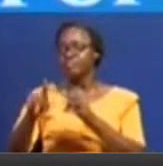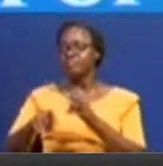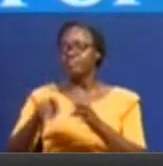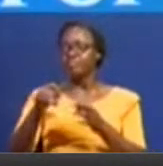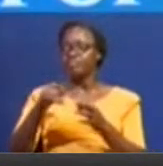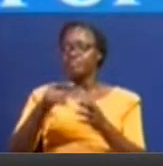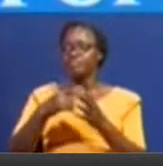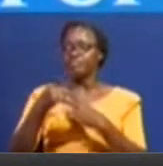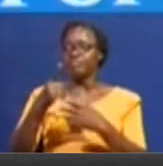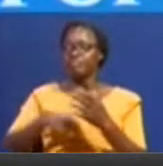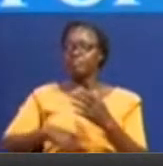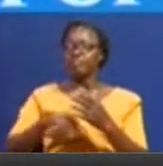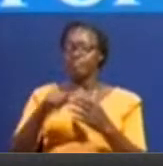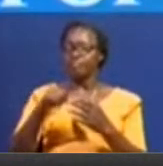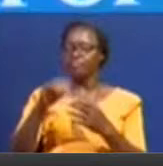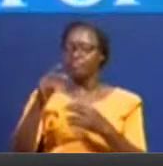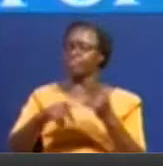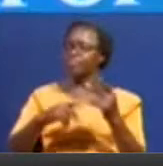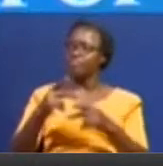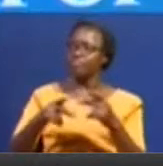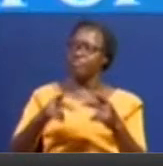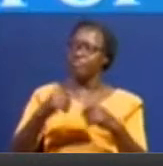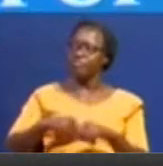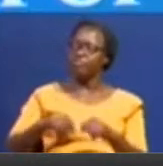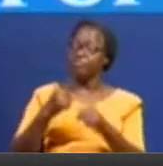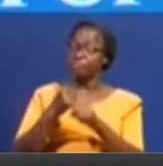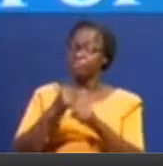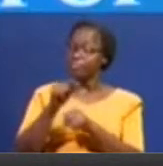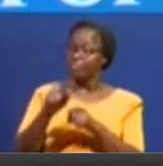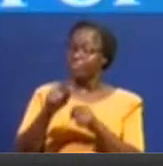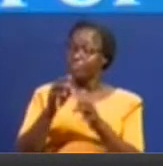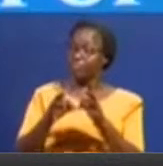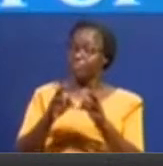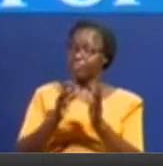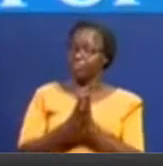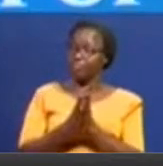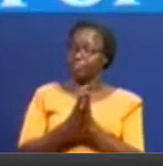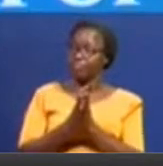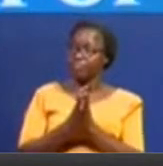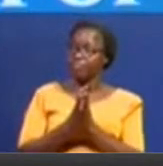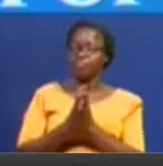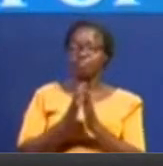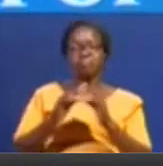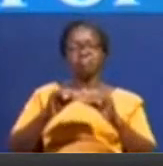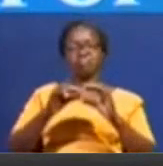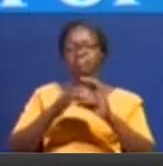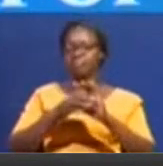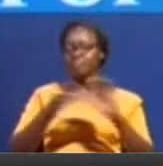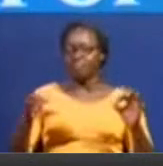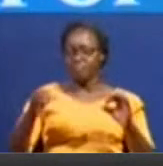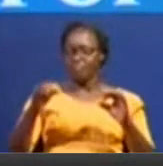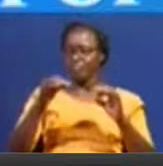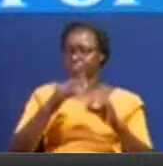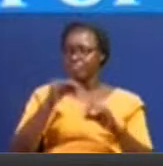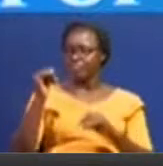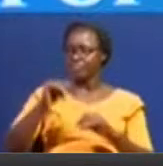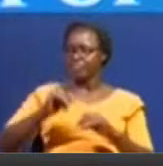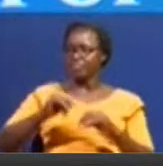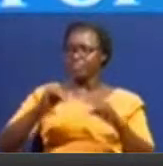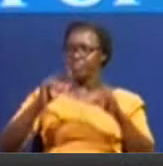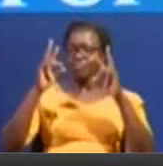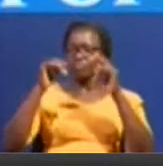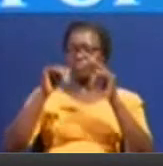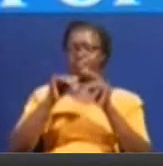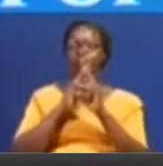out, what should be the process to be able to do that? If there's a disagreement, and that is on the issue of the